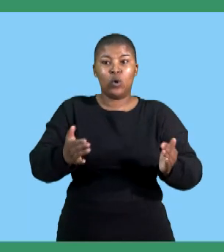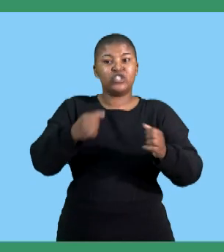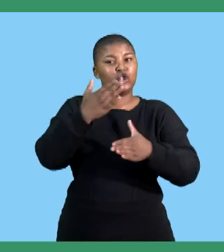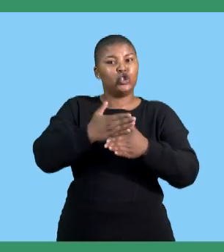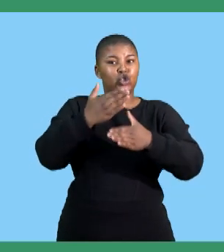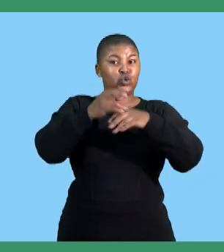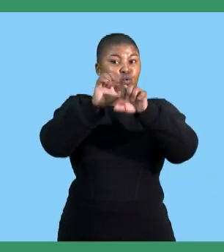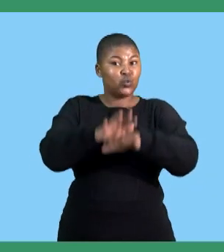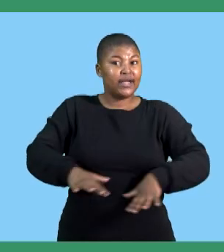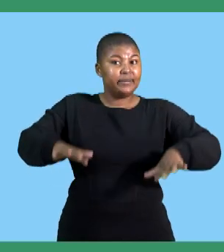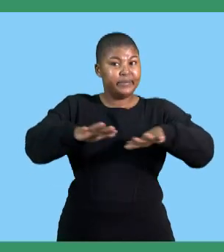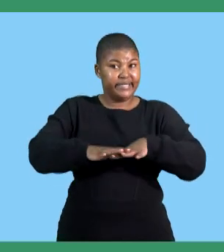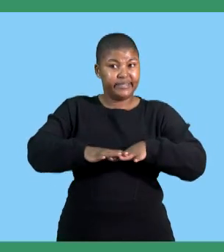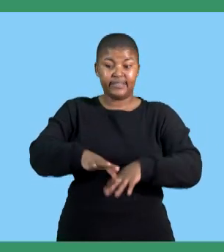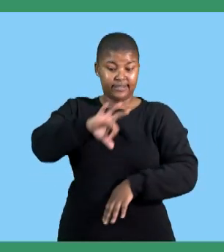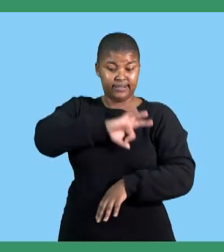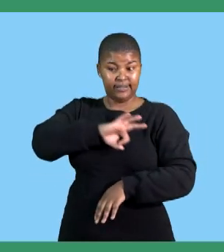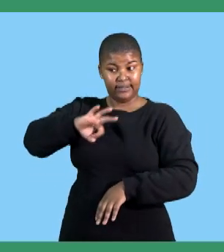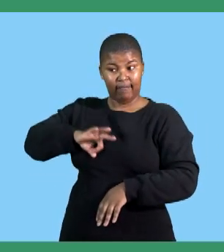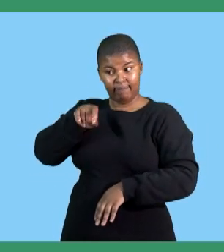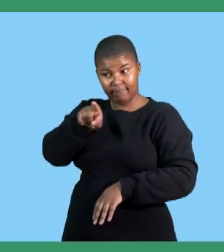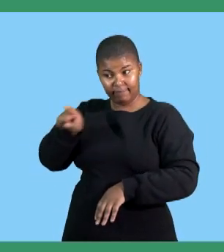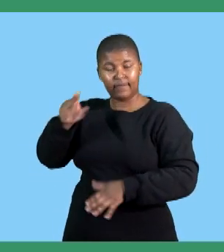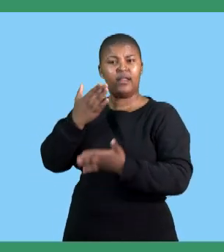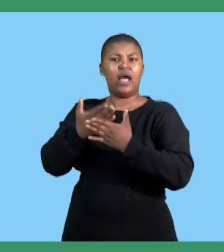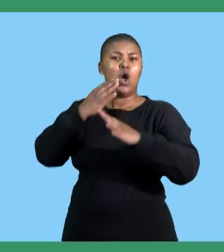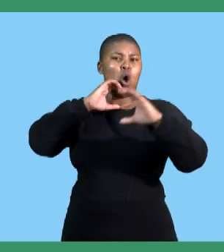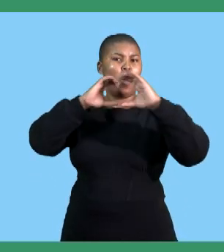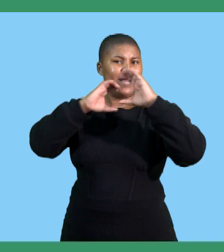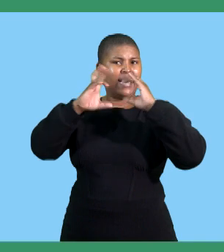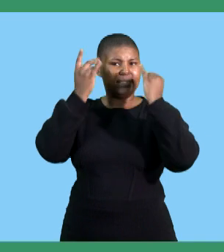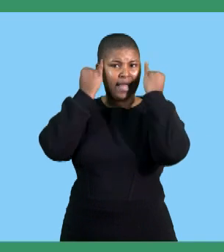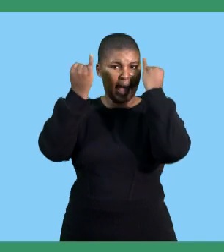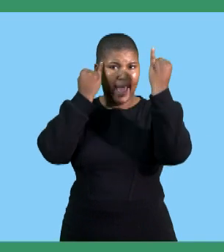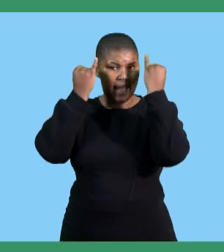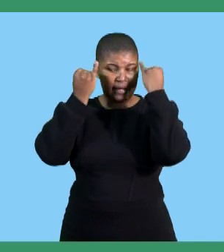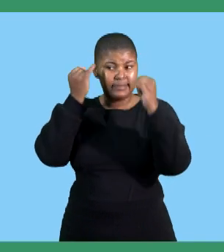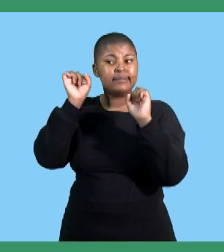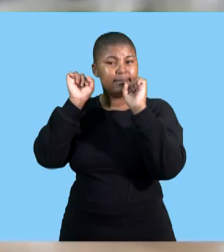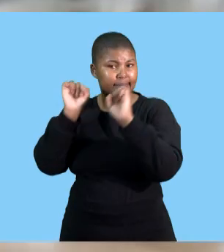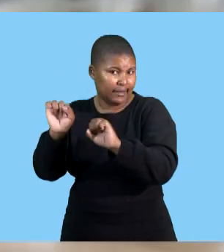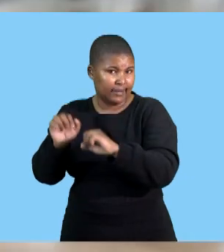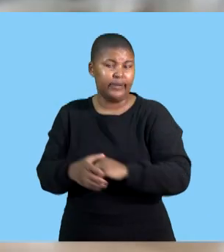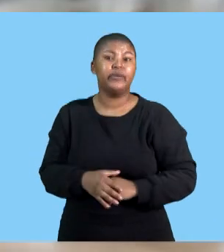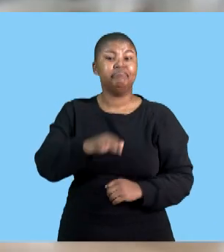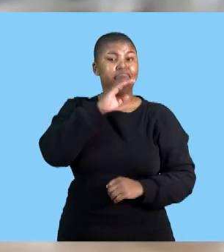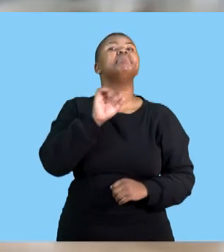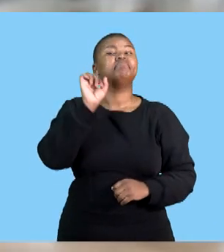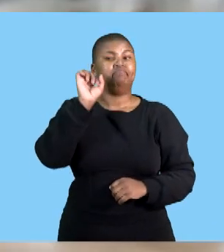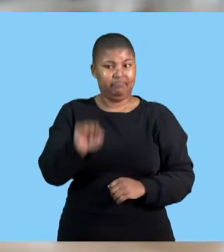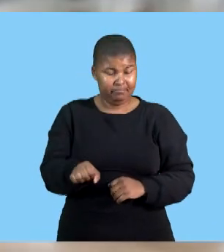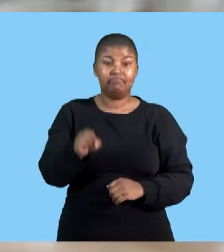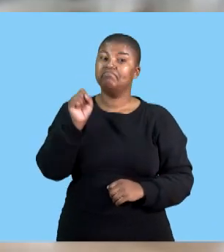where employees are able to communicate their ideas. So this does answer the question.